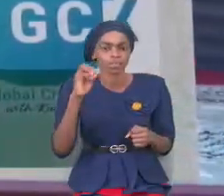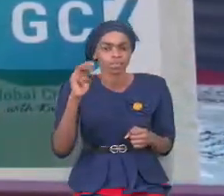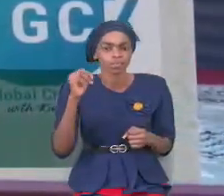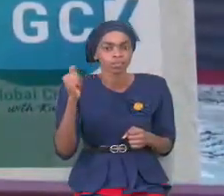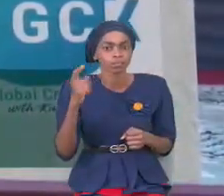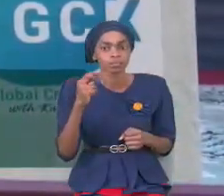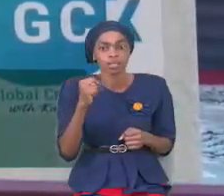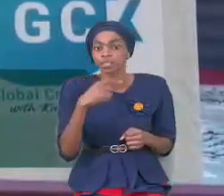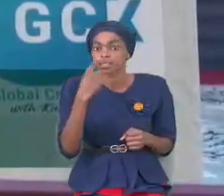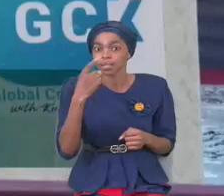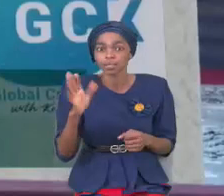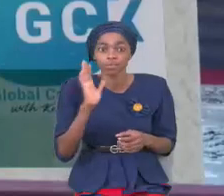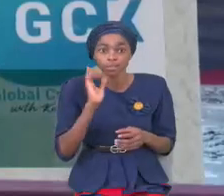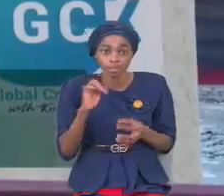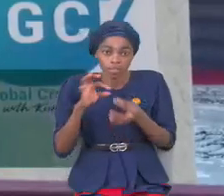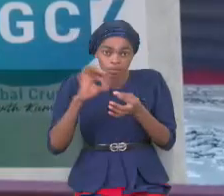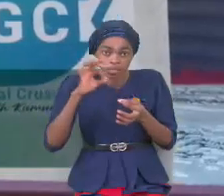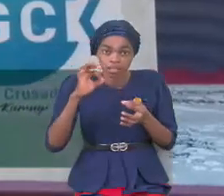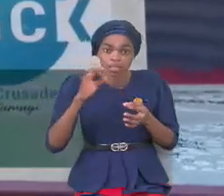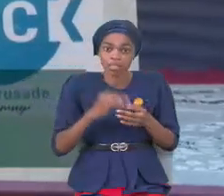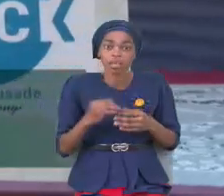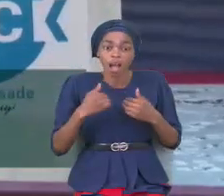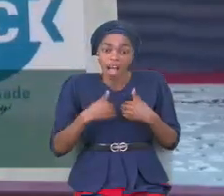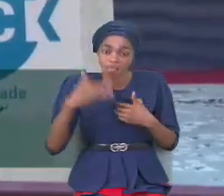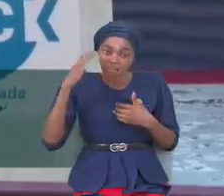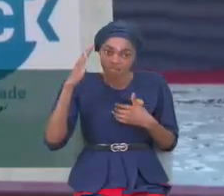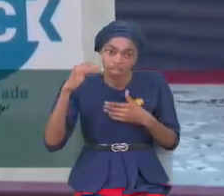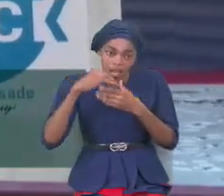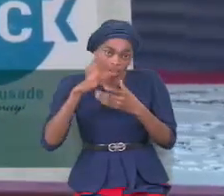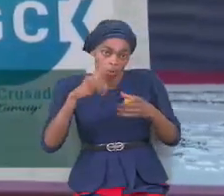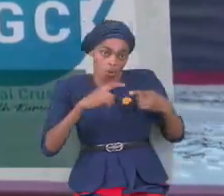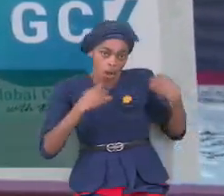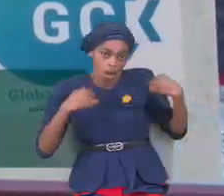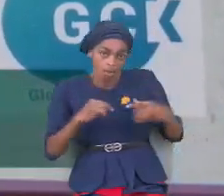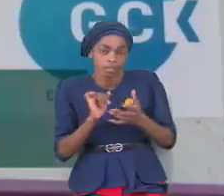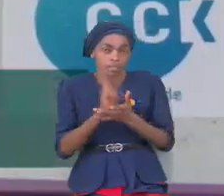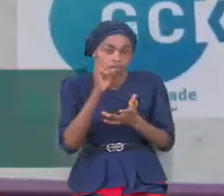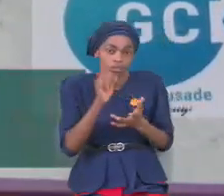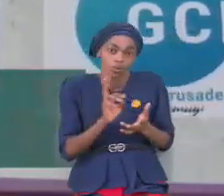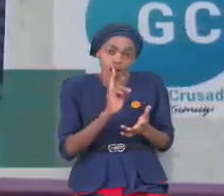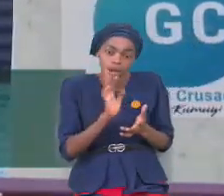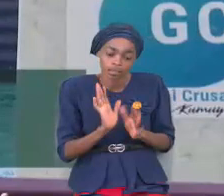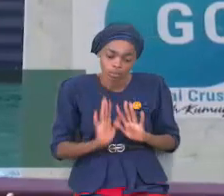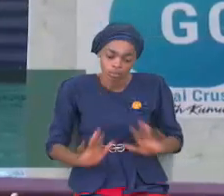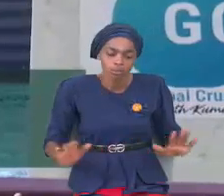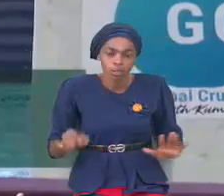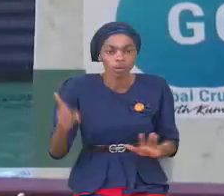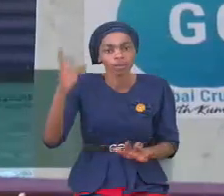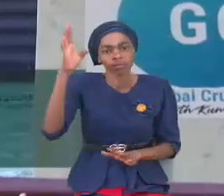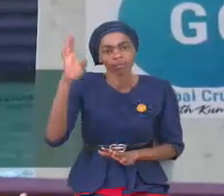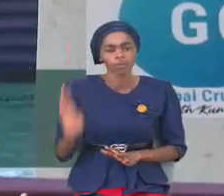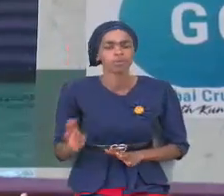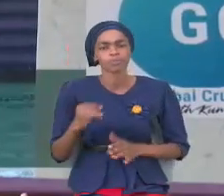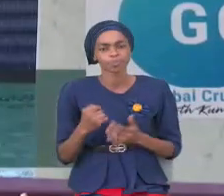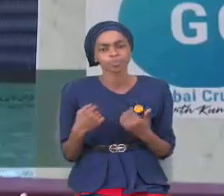are the children of God. And that assurance, a loss, and the witness, a loss, and the joy, a loss, and the love that comes